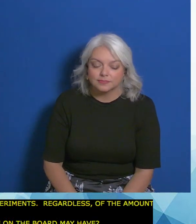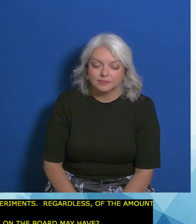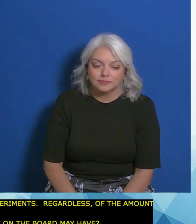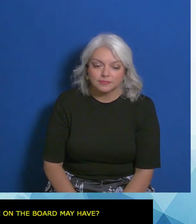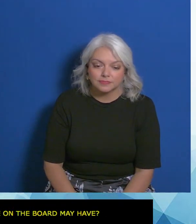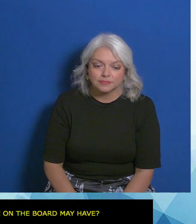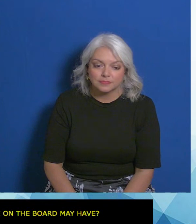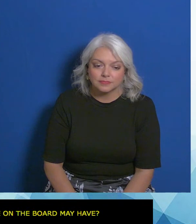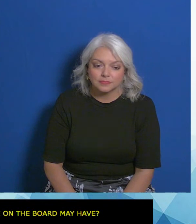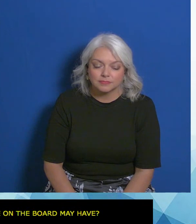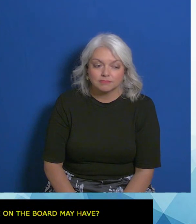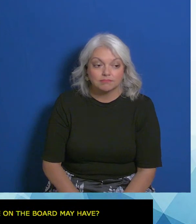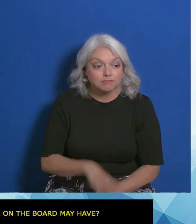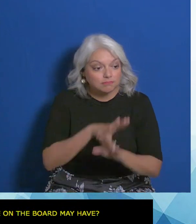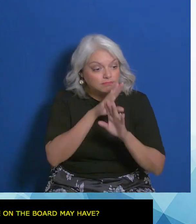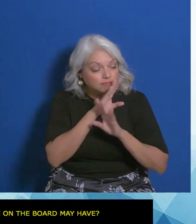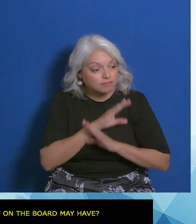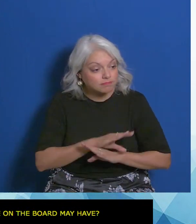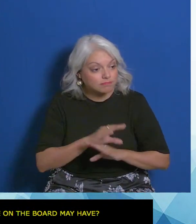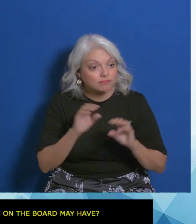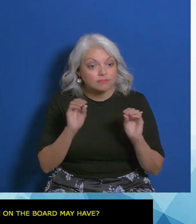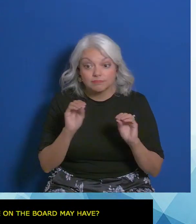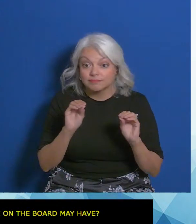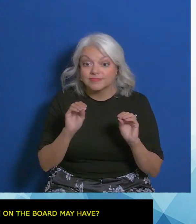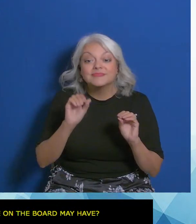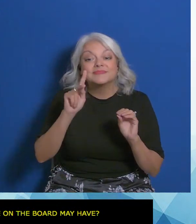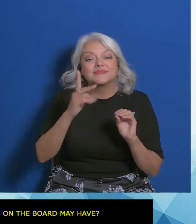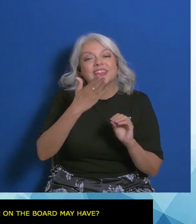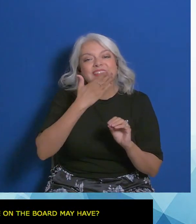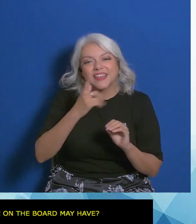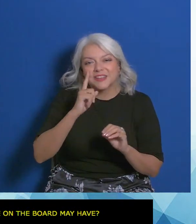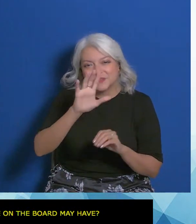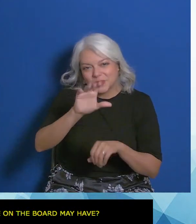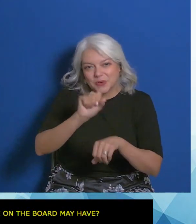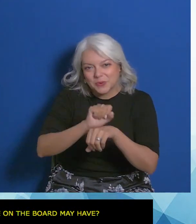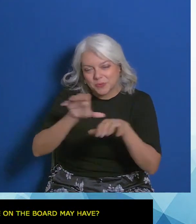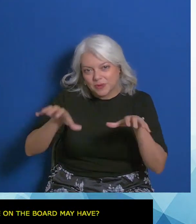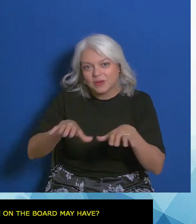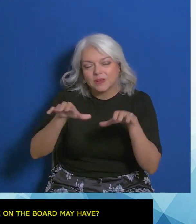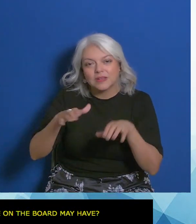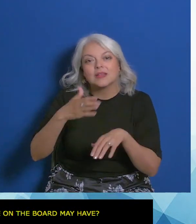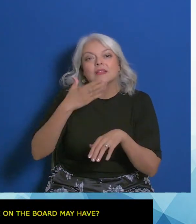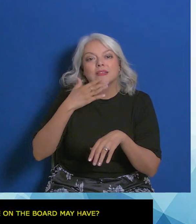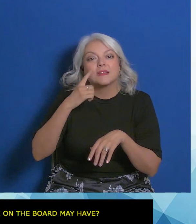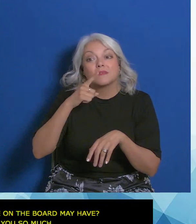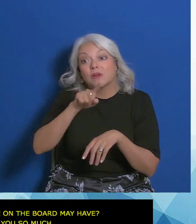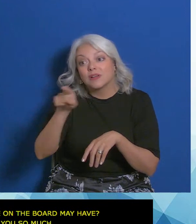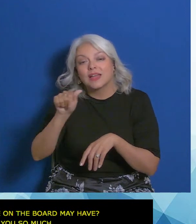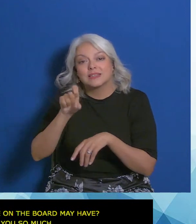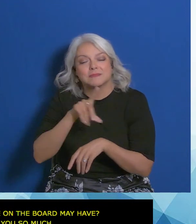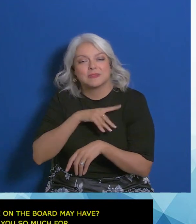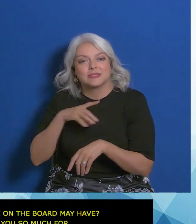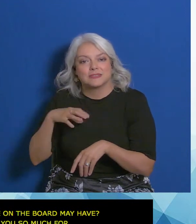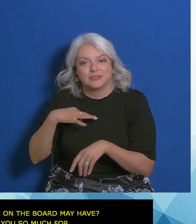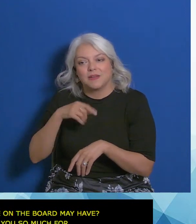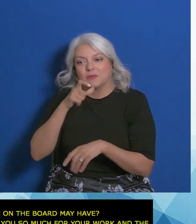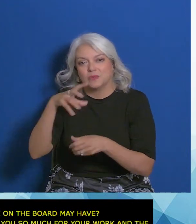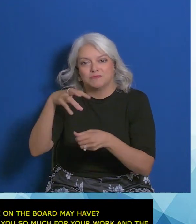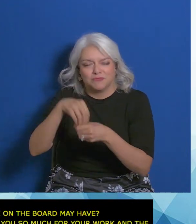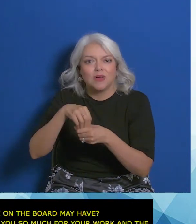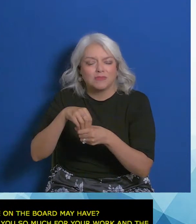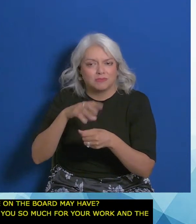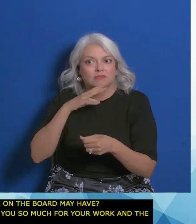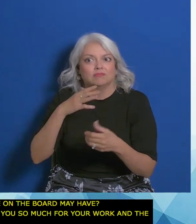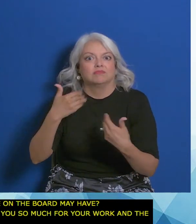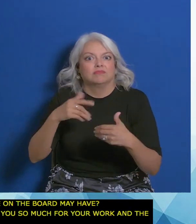No? Seeing none, thank you so much for your work and the work of the other ASDB staff. Is very